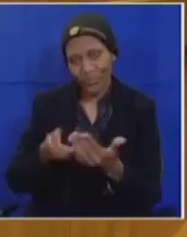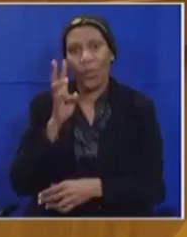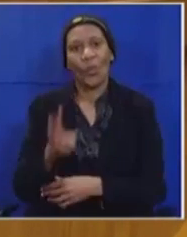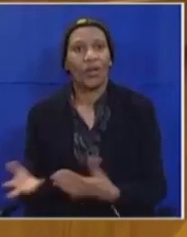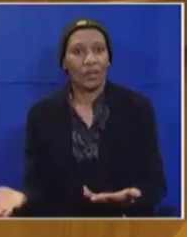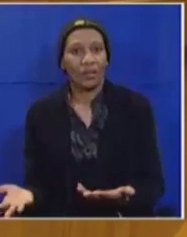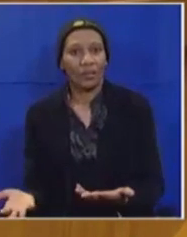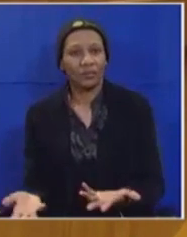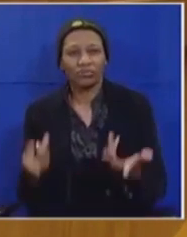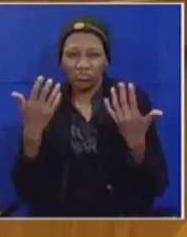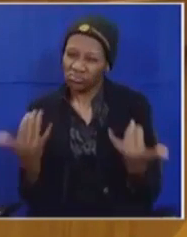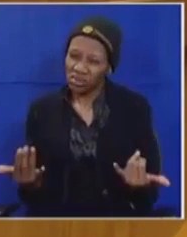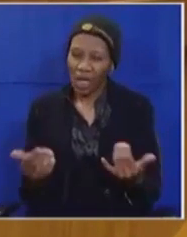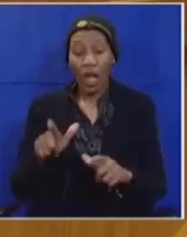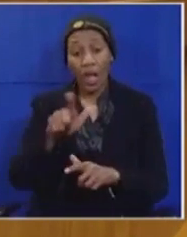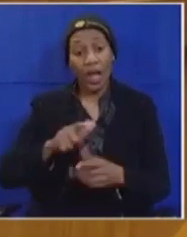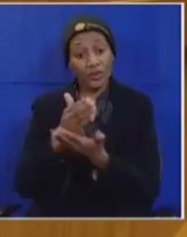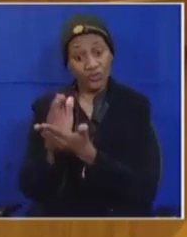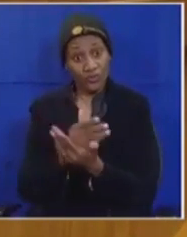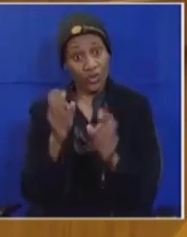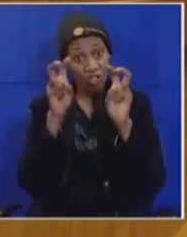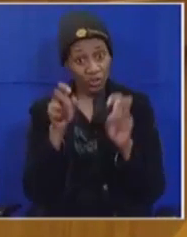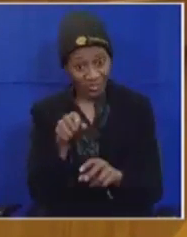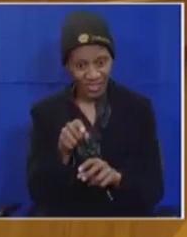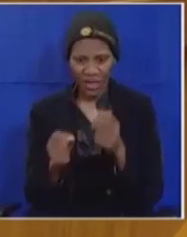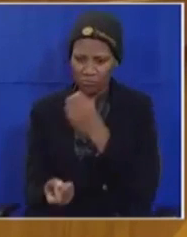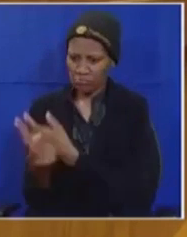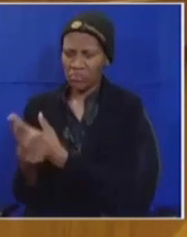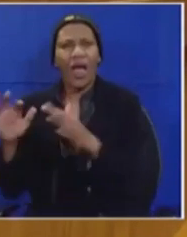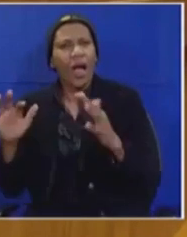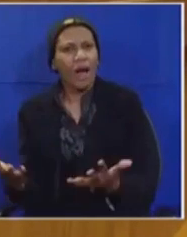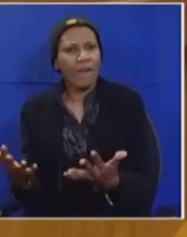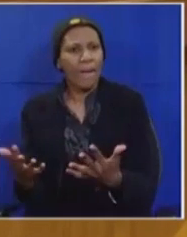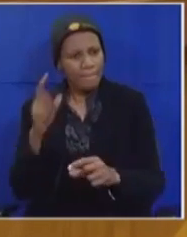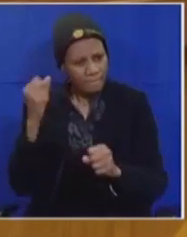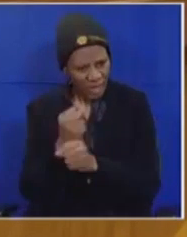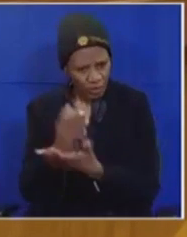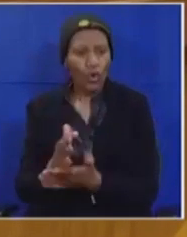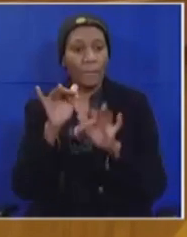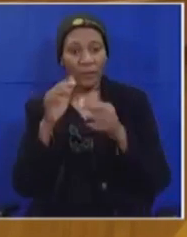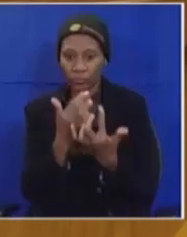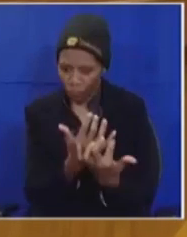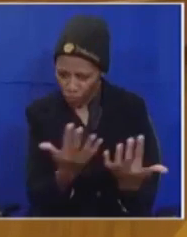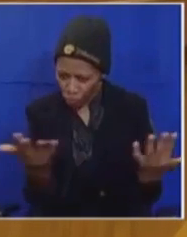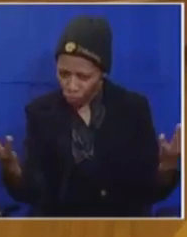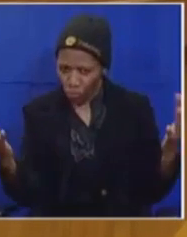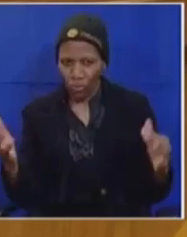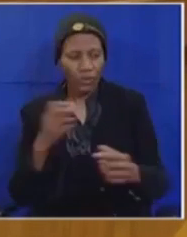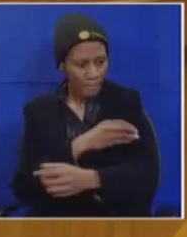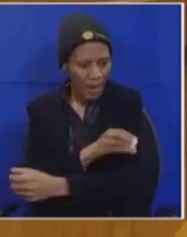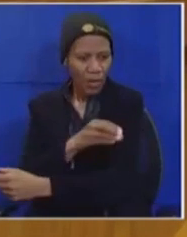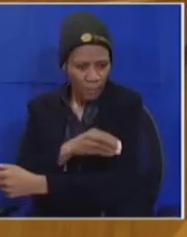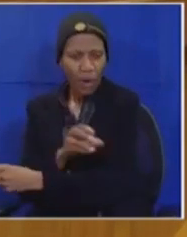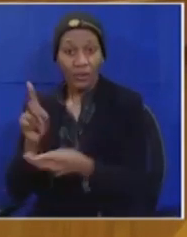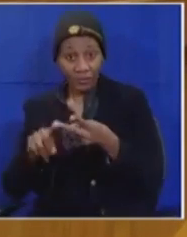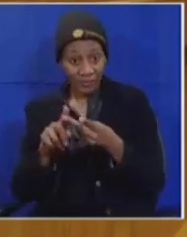the architecture of our land reform must be such that it is empowering to our people. It must lead to